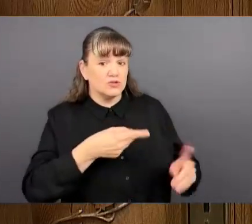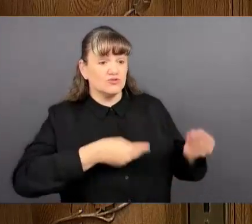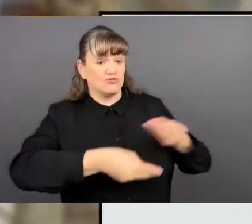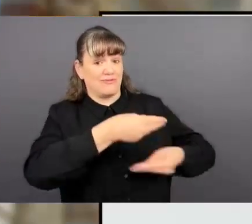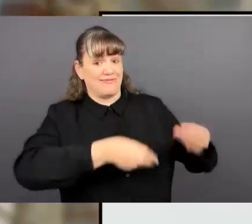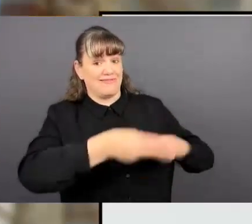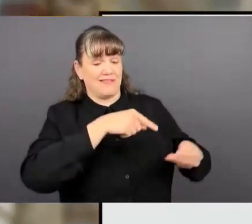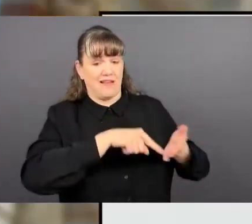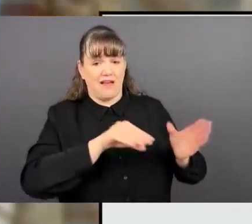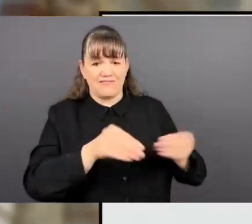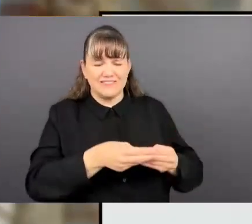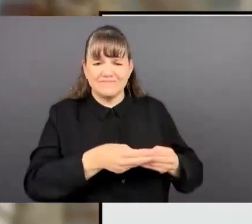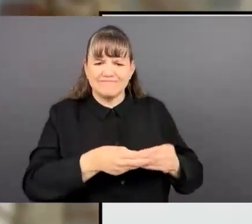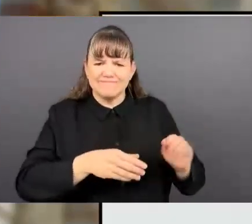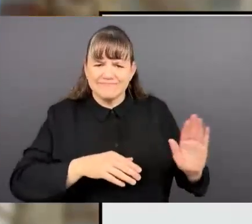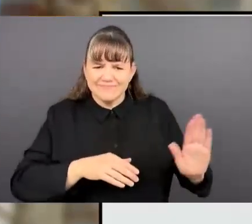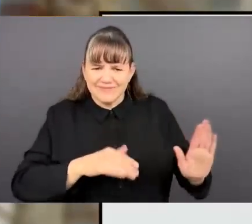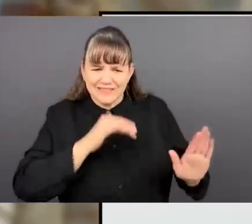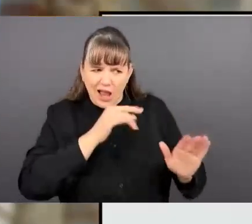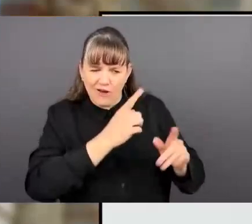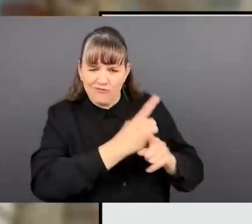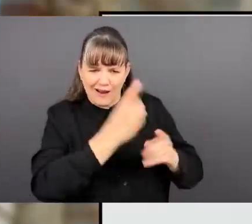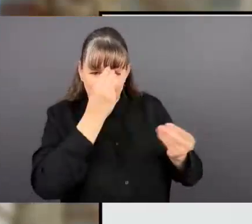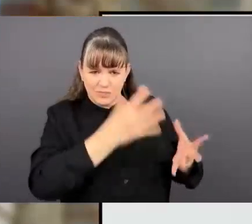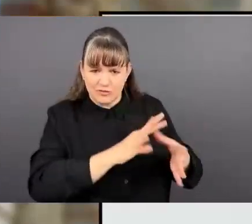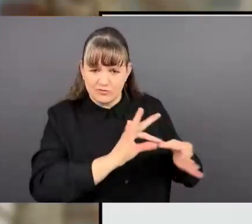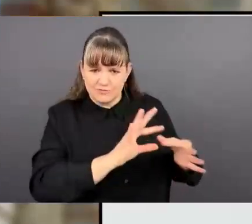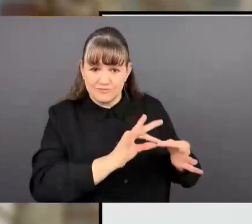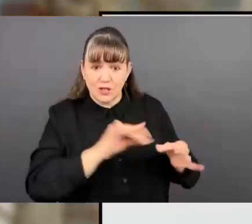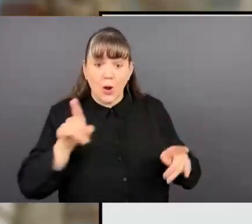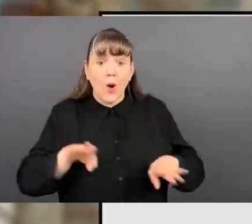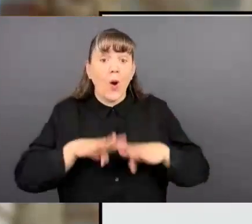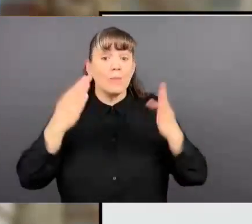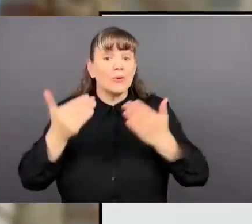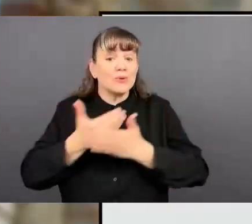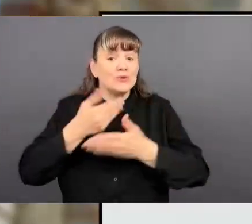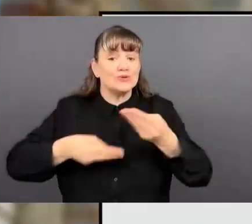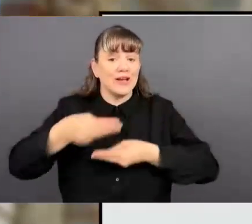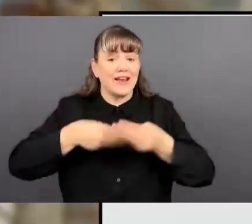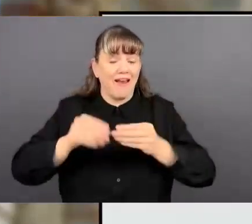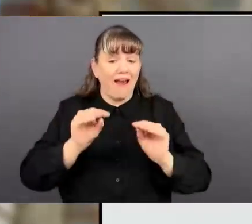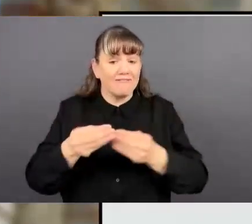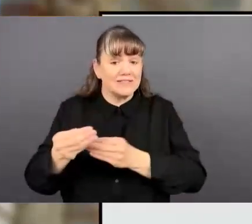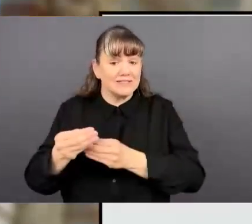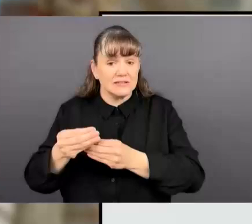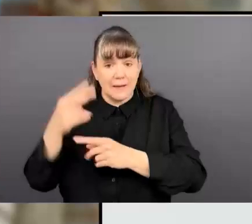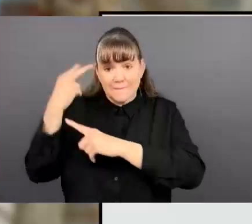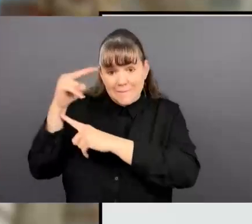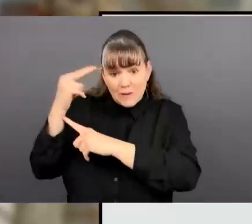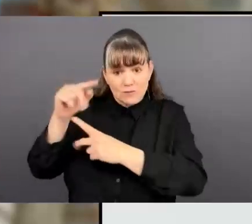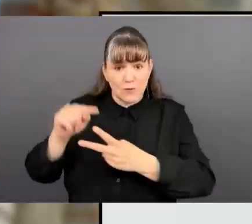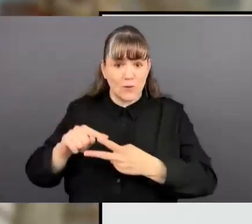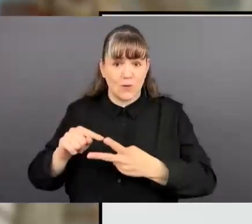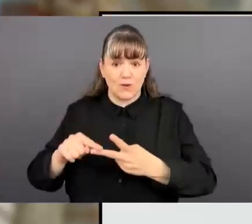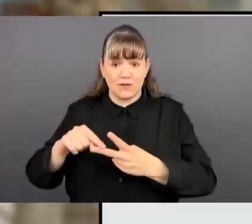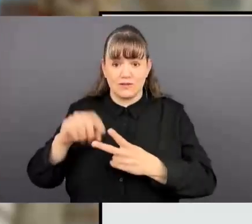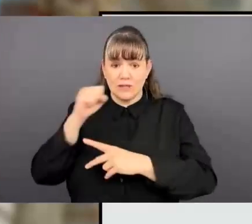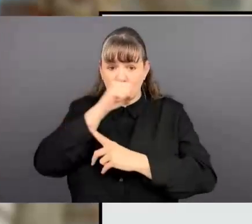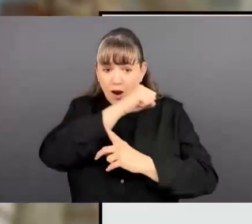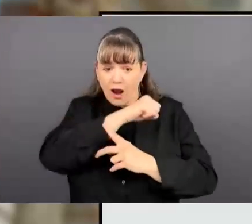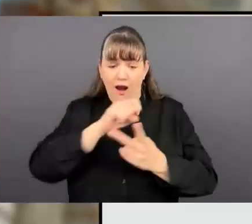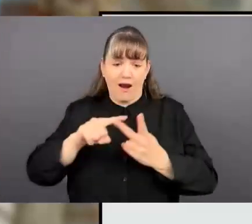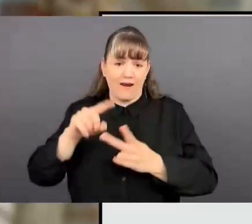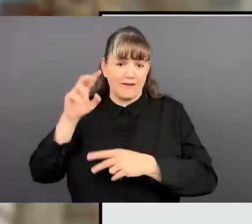trade offices in Mexico, Taiwan, Vietnam, and in fact has seen exports up in multiple markets. We have over